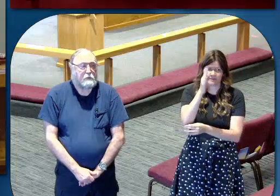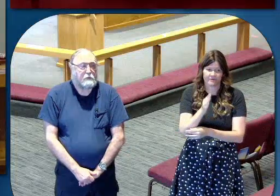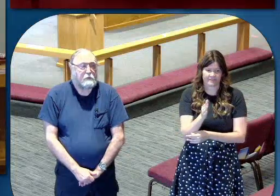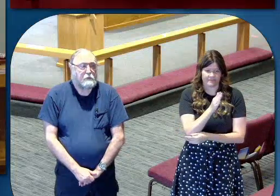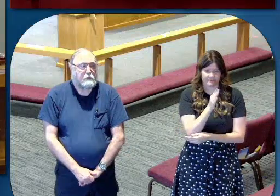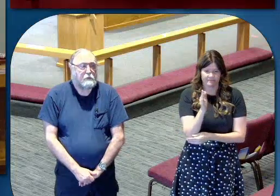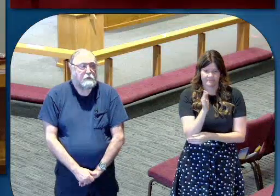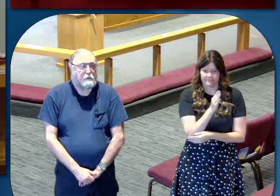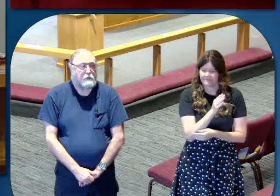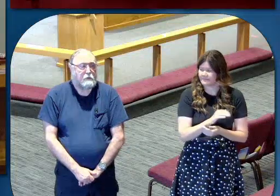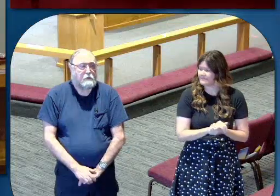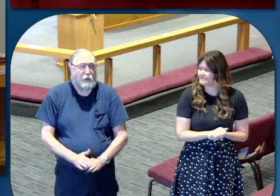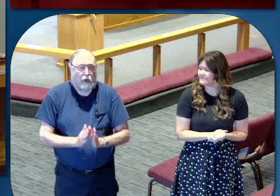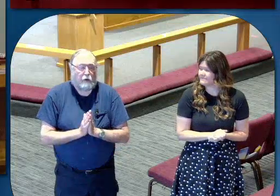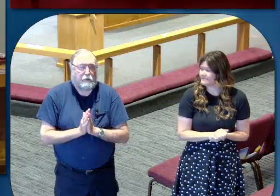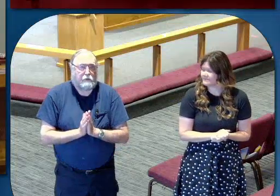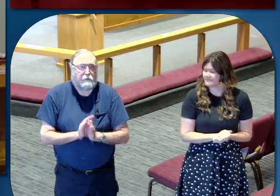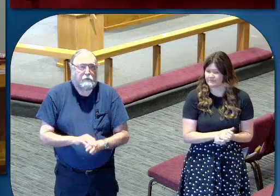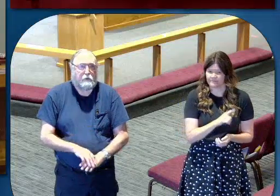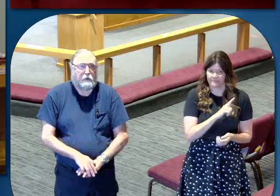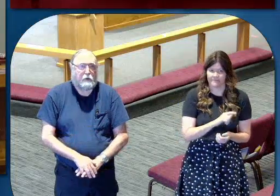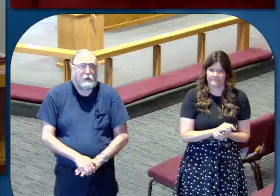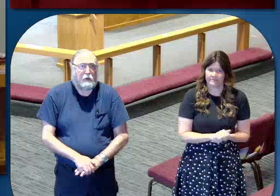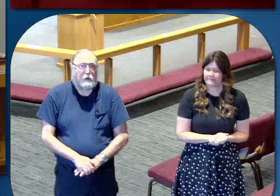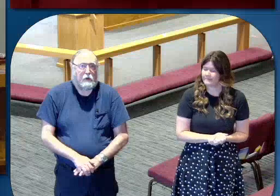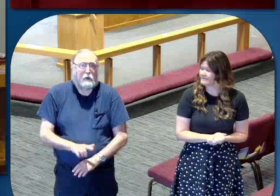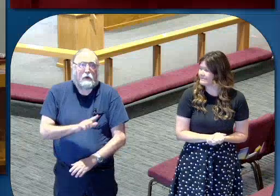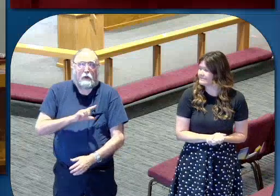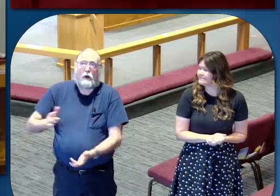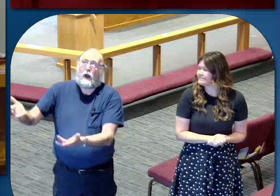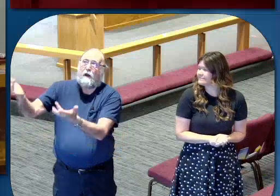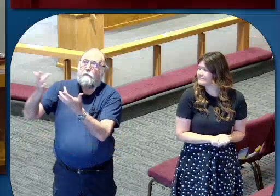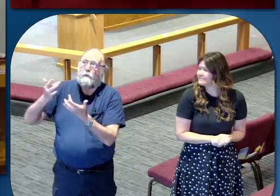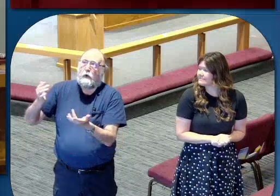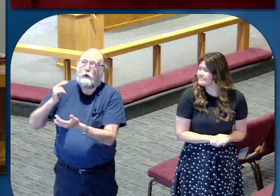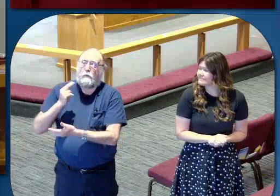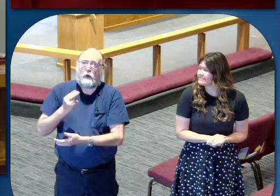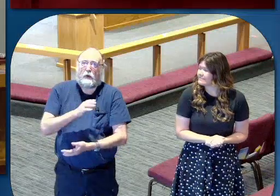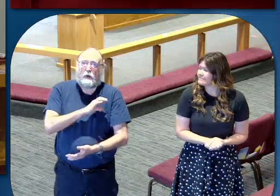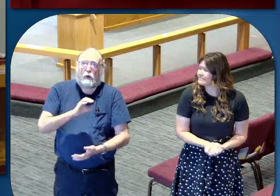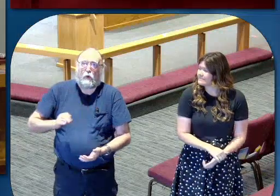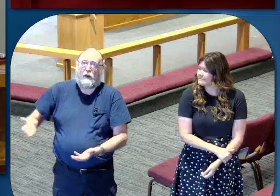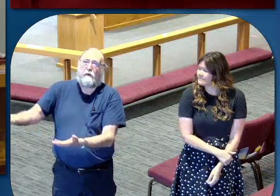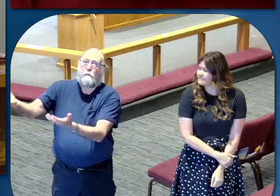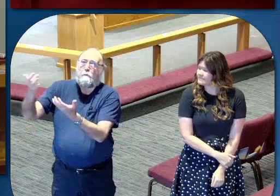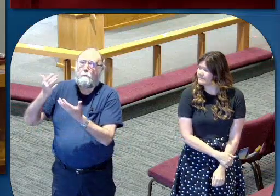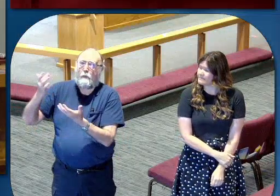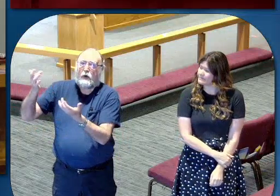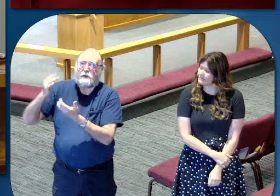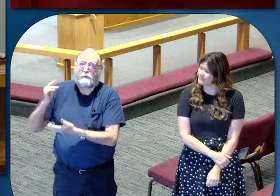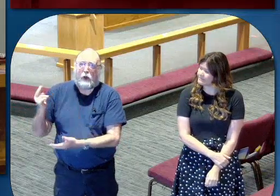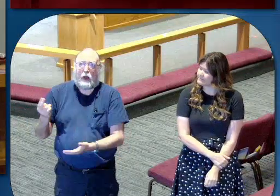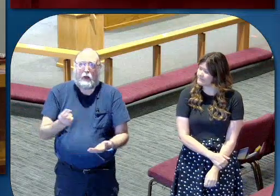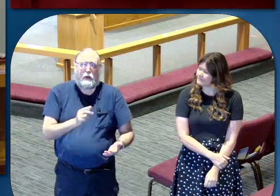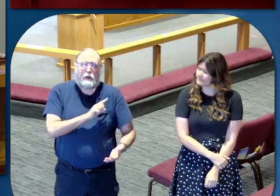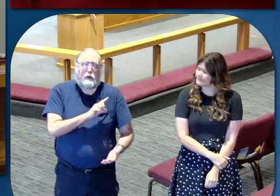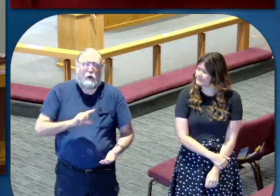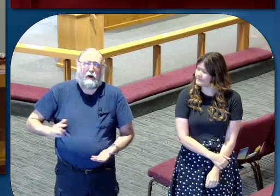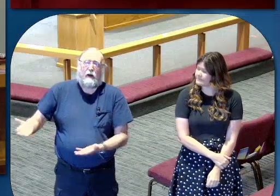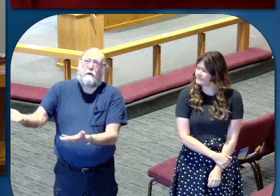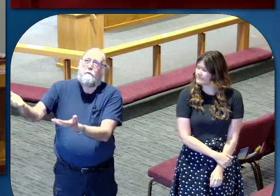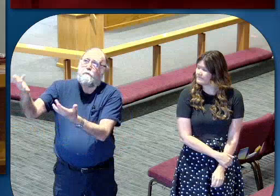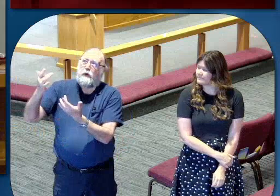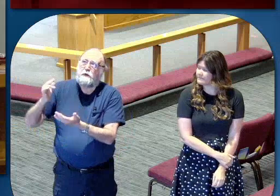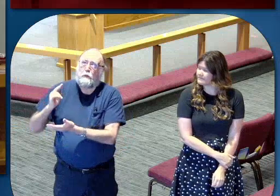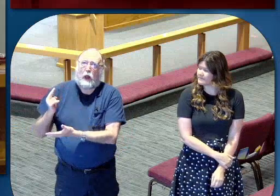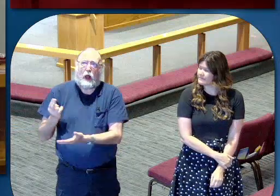Amen. Lord, have mercy upon us. Christ, have mercy upon us. Lord, have mercy